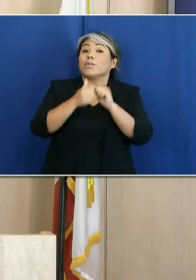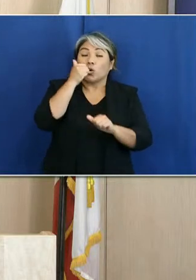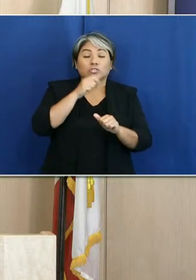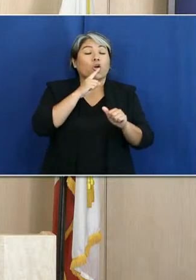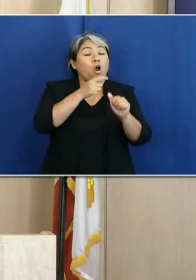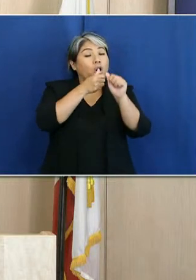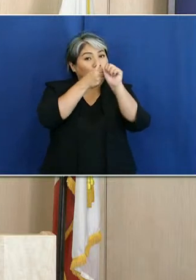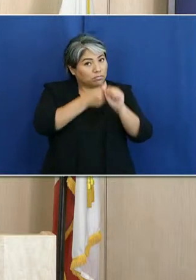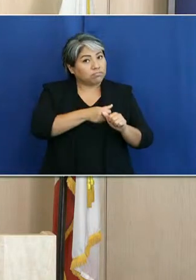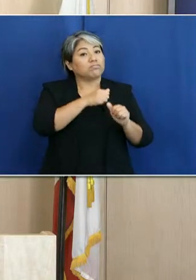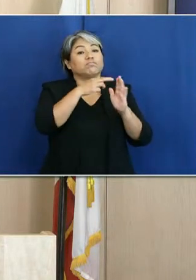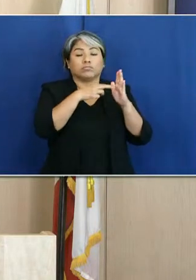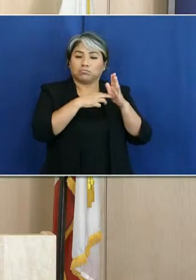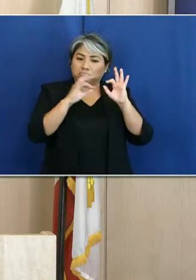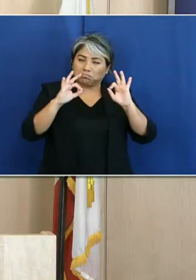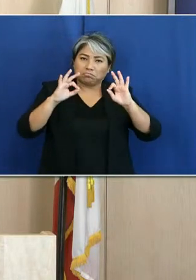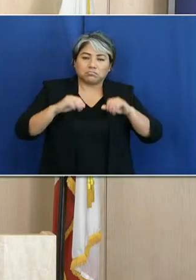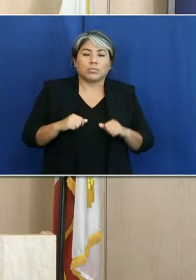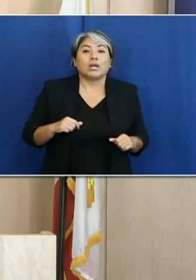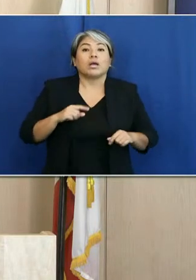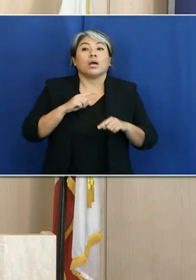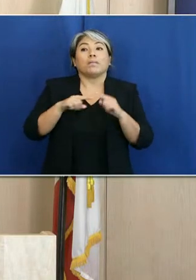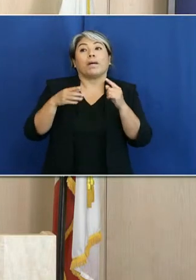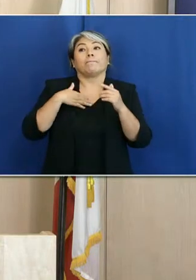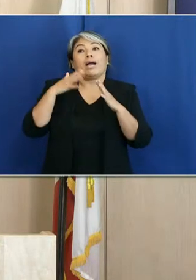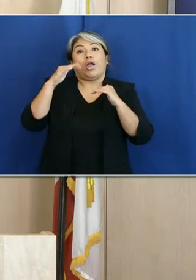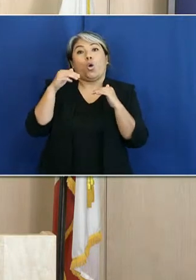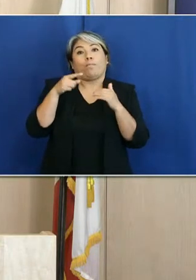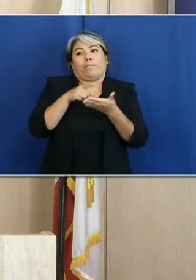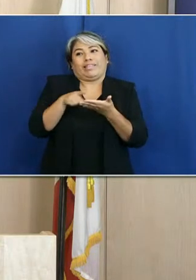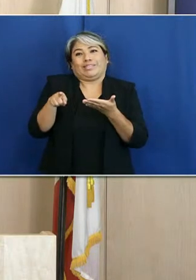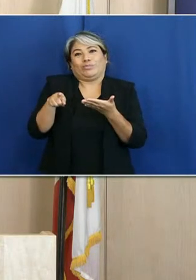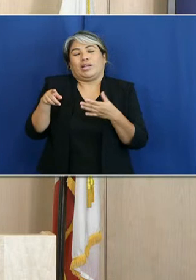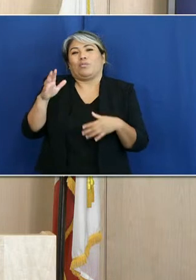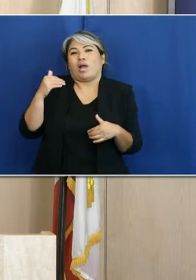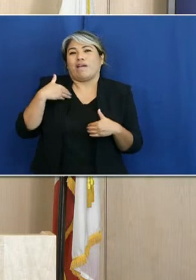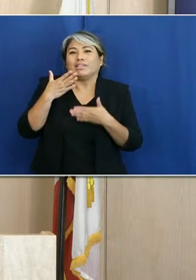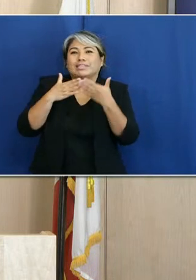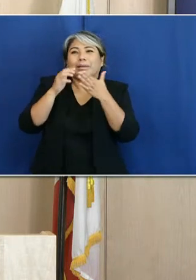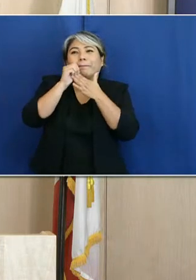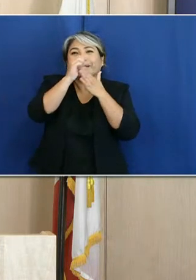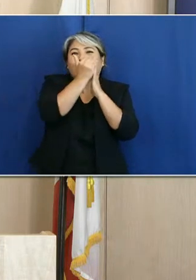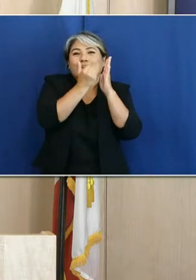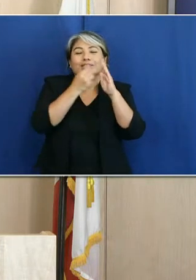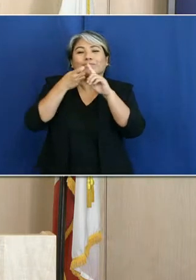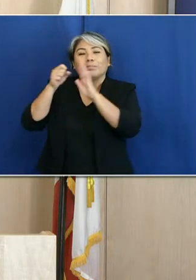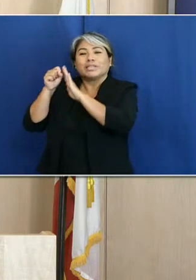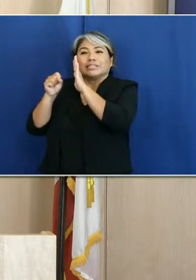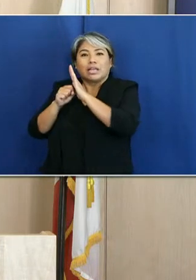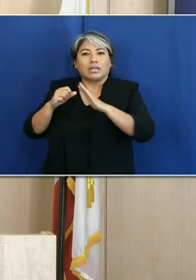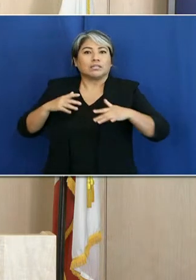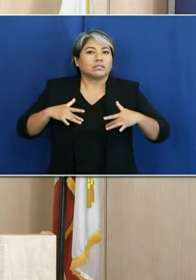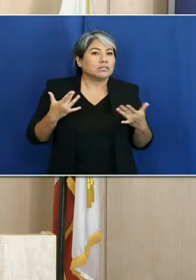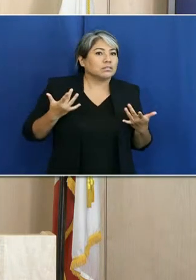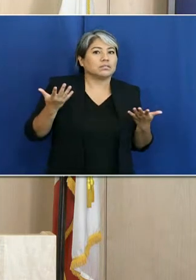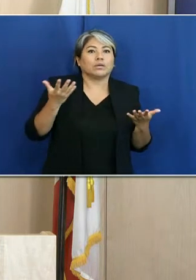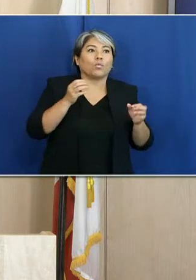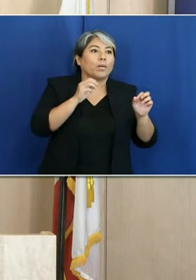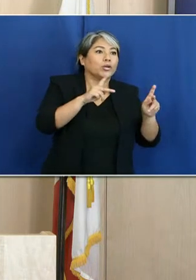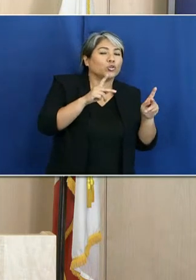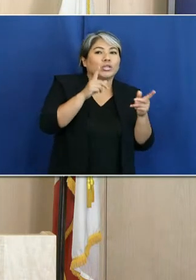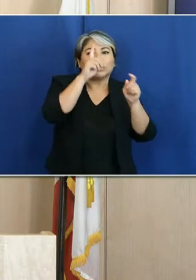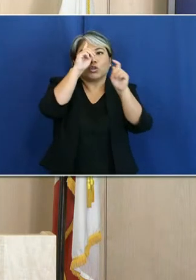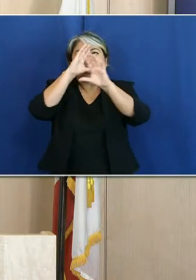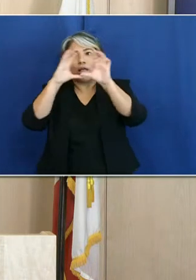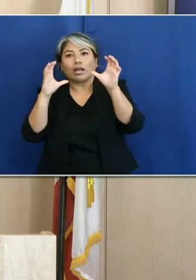effectively. My hope is that by the end of this week, we'll have some guidance from the state in regards to what the opportunities may or may not be